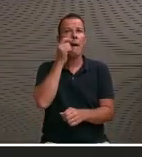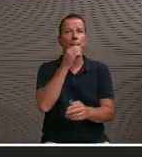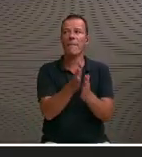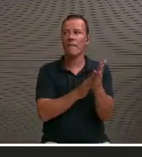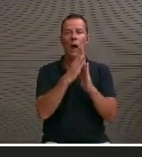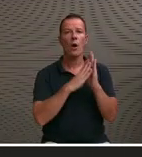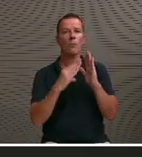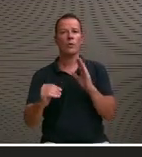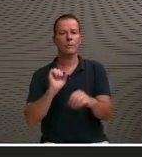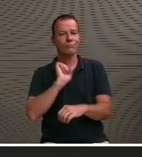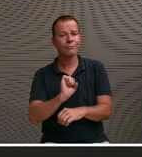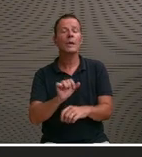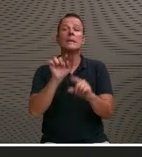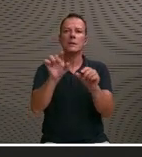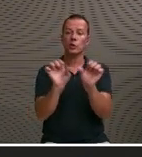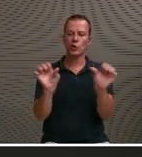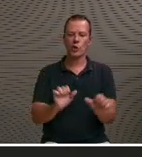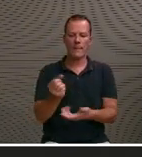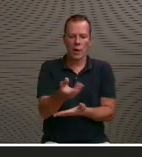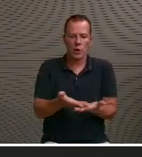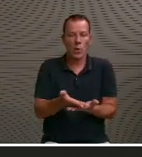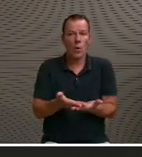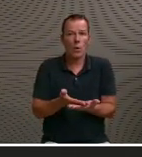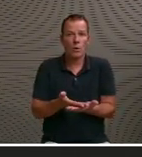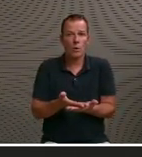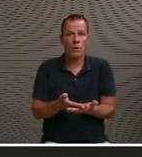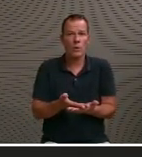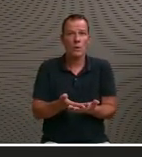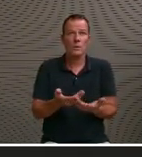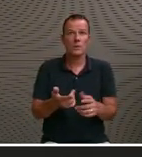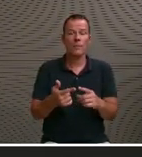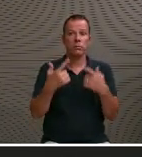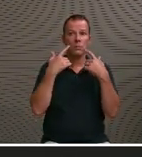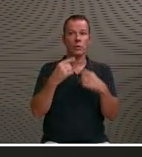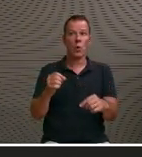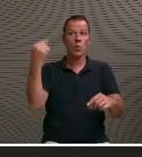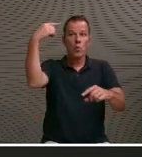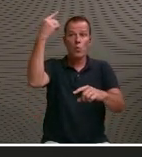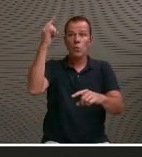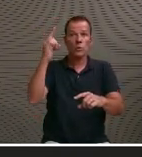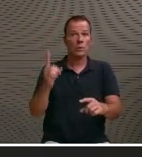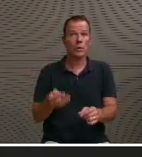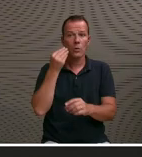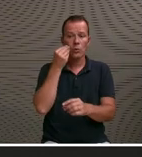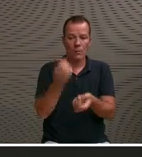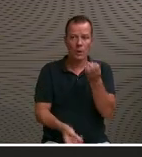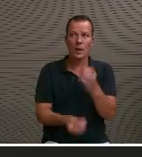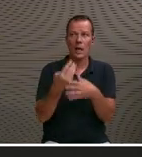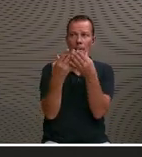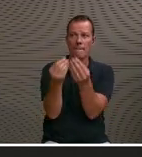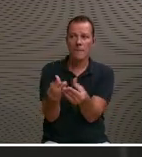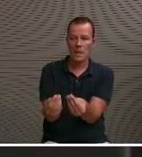business system without precedent. It's essentially how to grow a physical product at digital